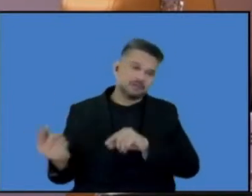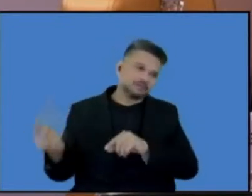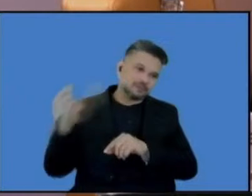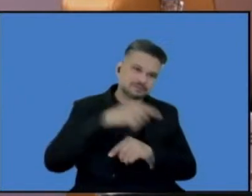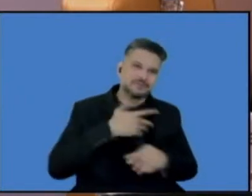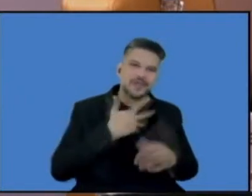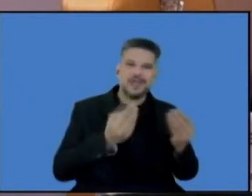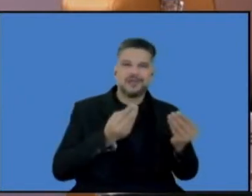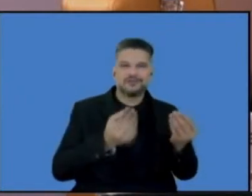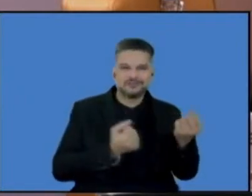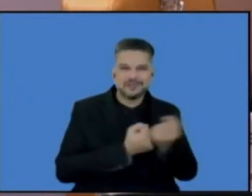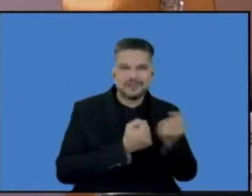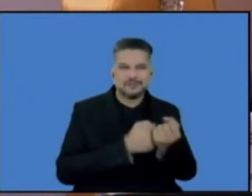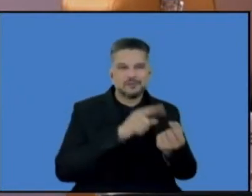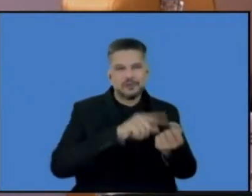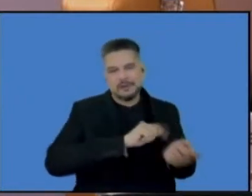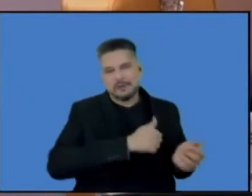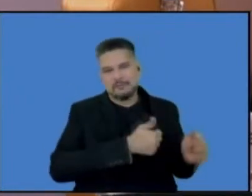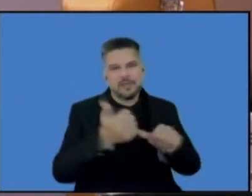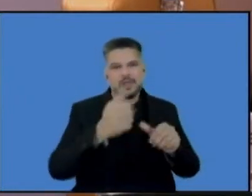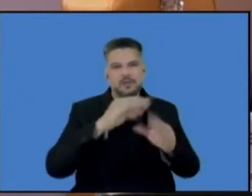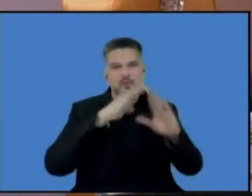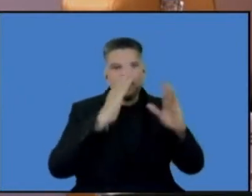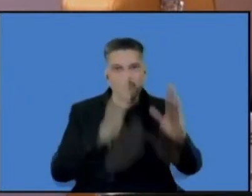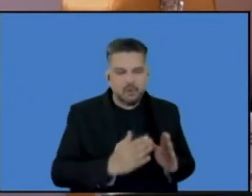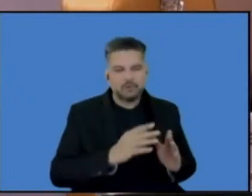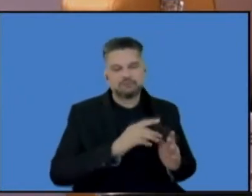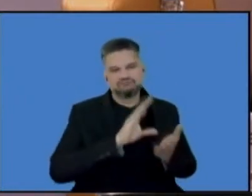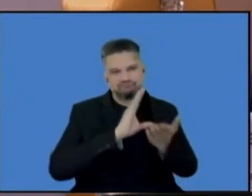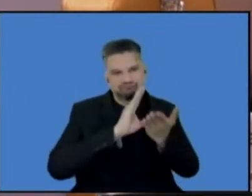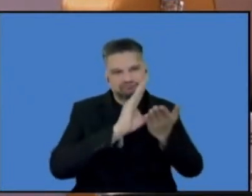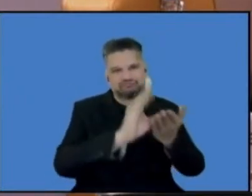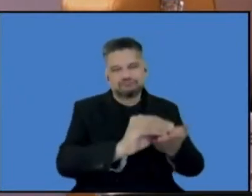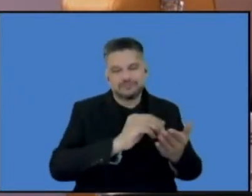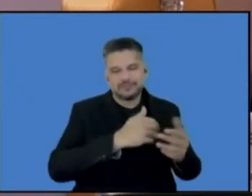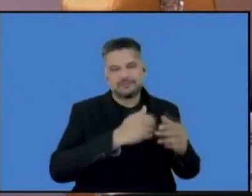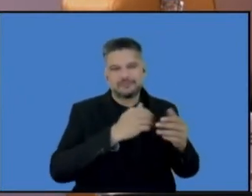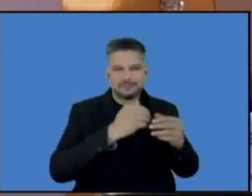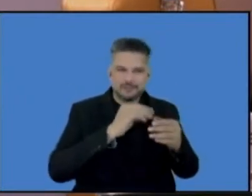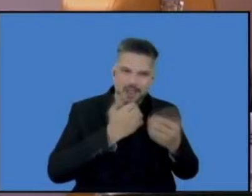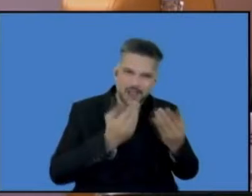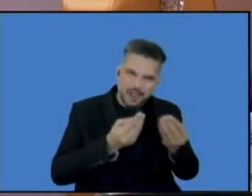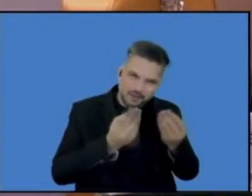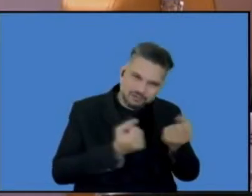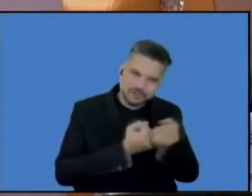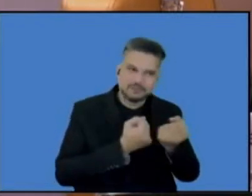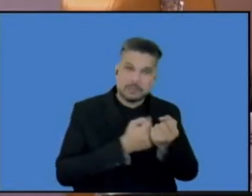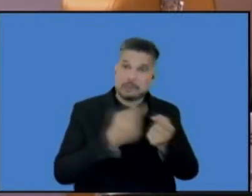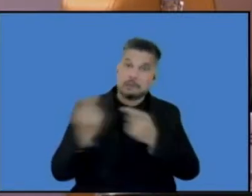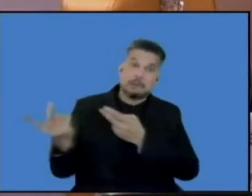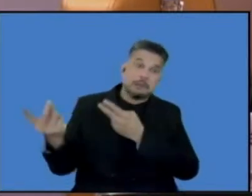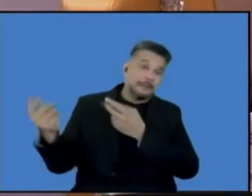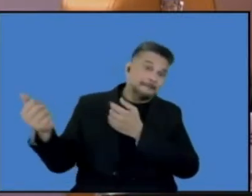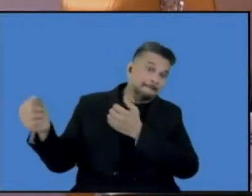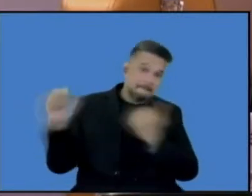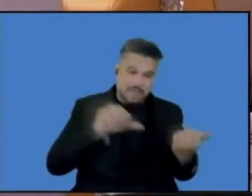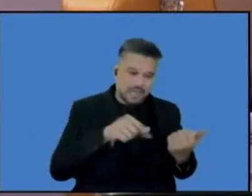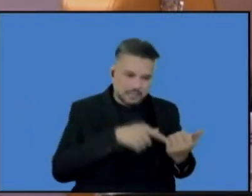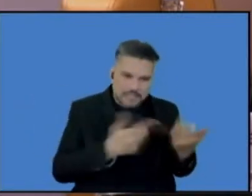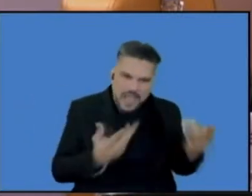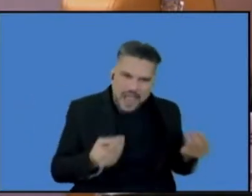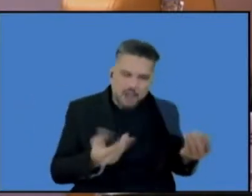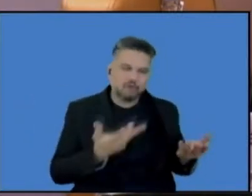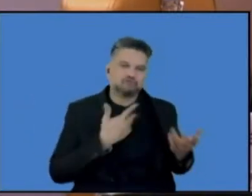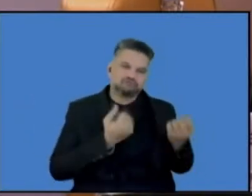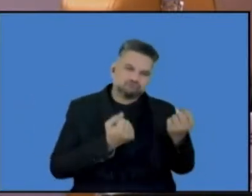that way, we are also trying to empower many of the entrepreneurship of those returning migrant workers. And we work a lot